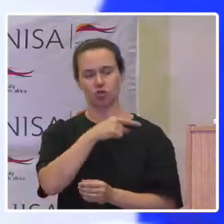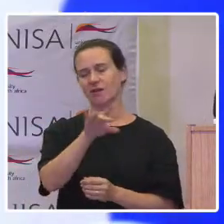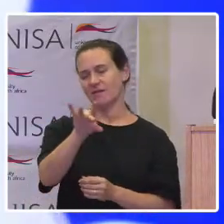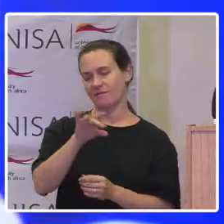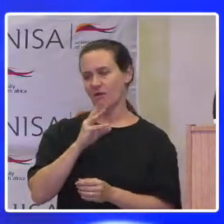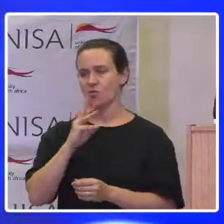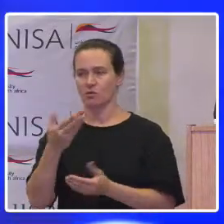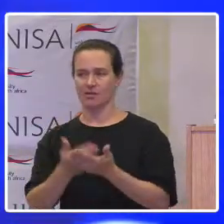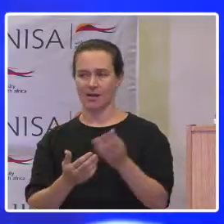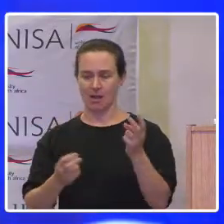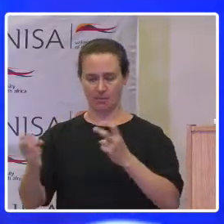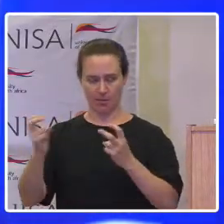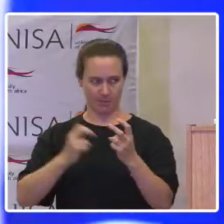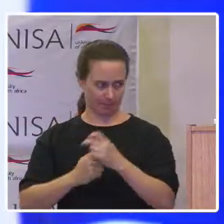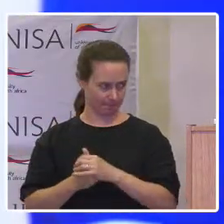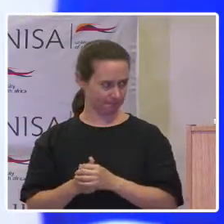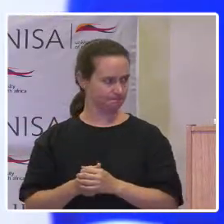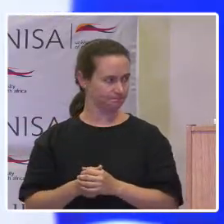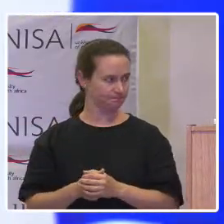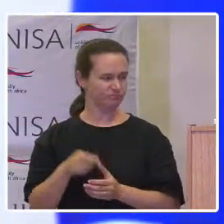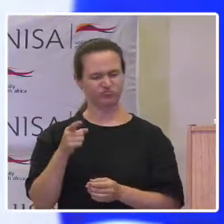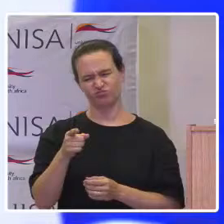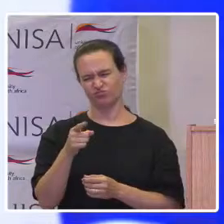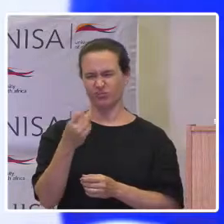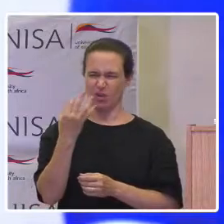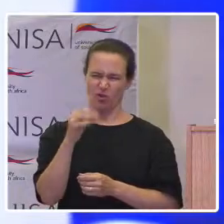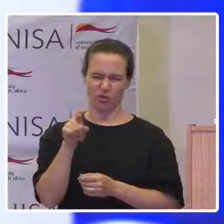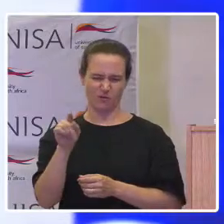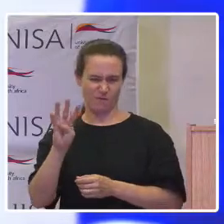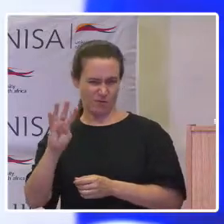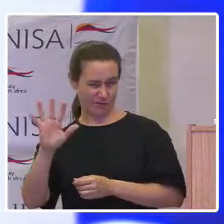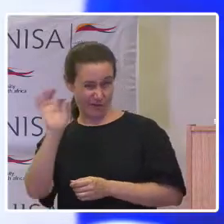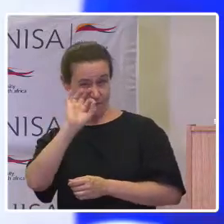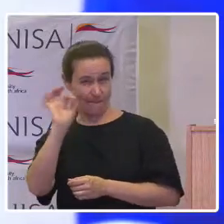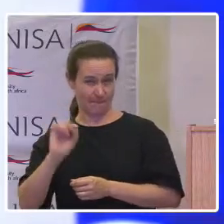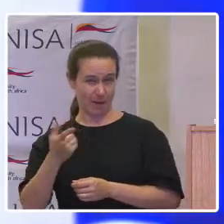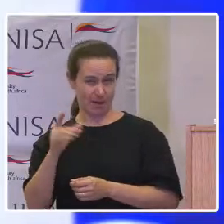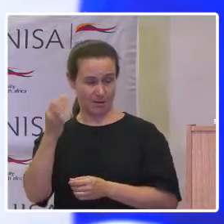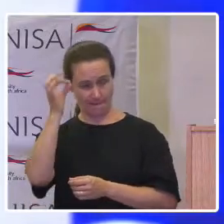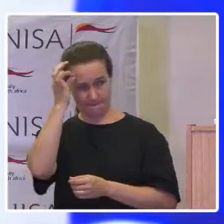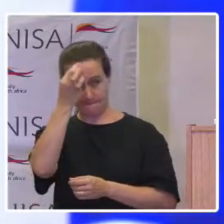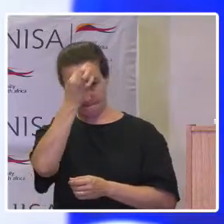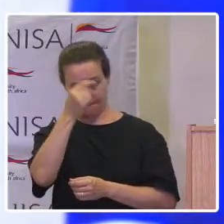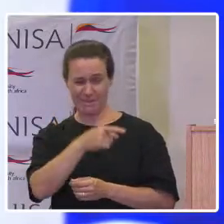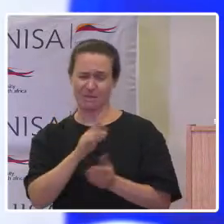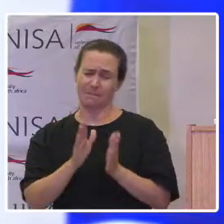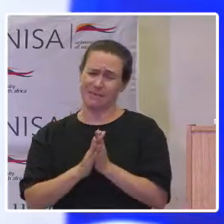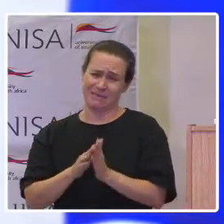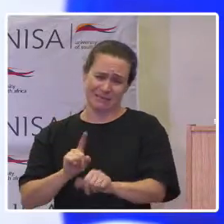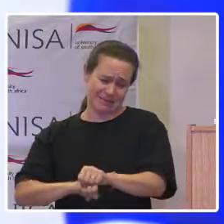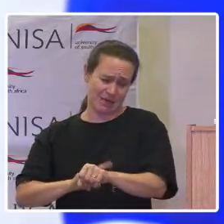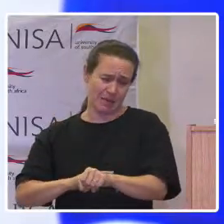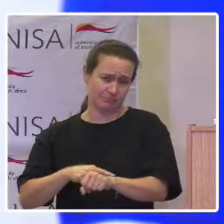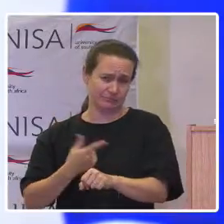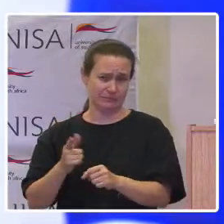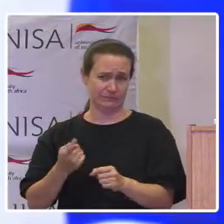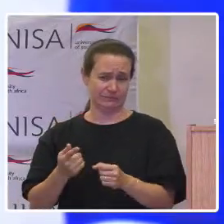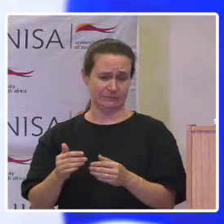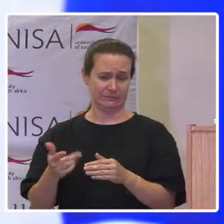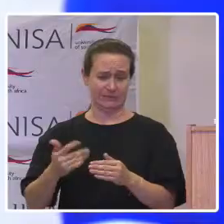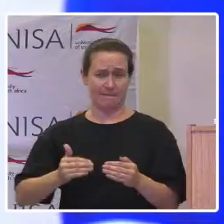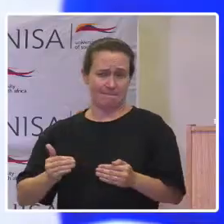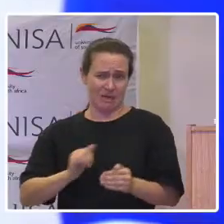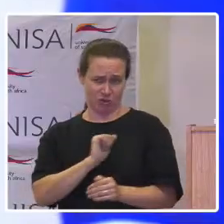Doc, you will have between 30 and 45 minutes. Work your time accordingly. Allocate your time to your